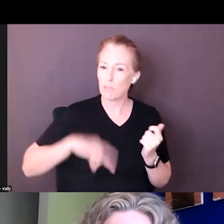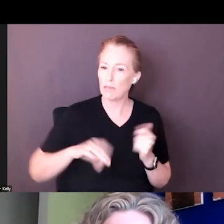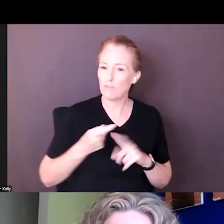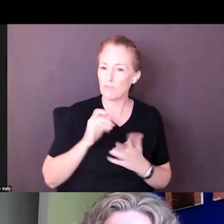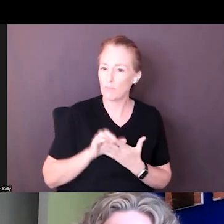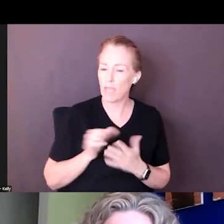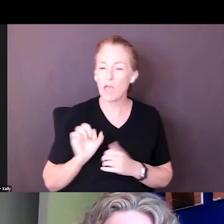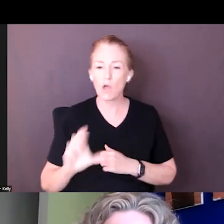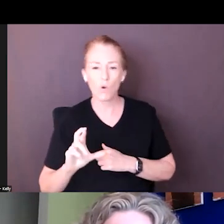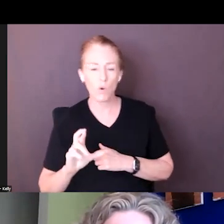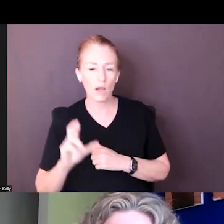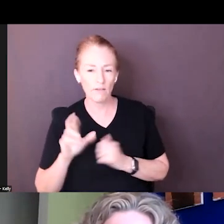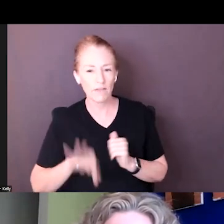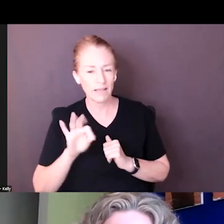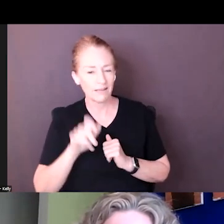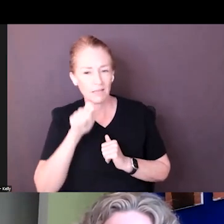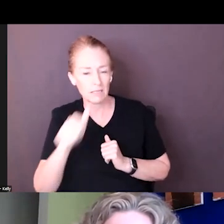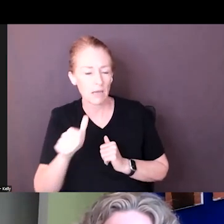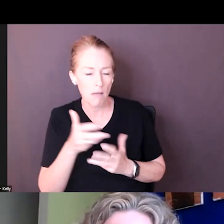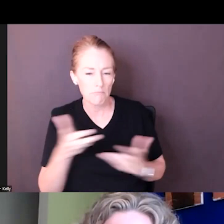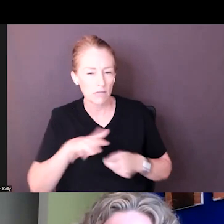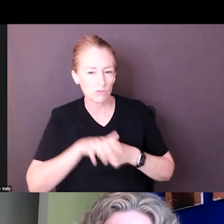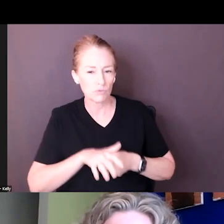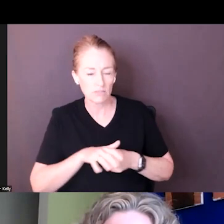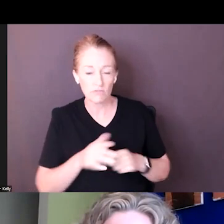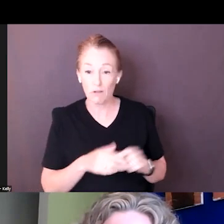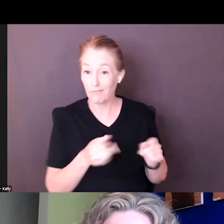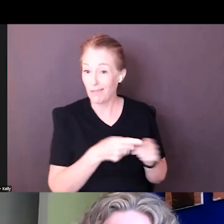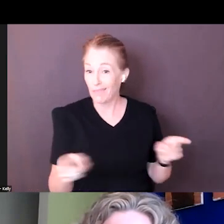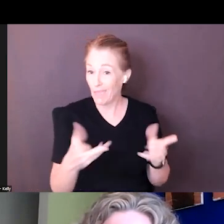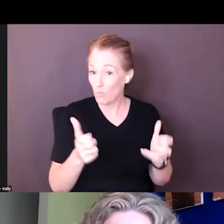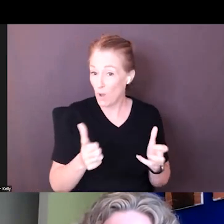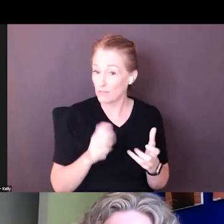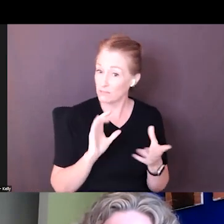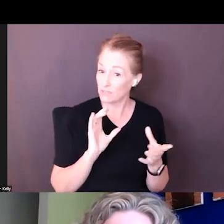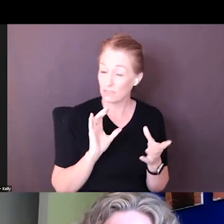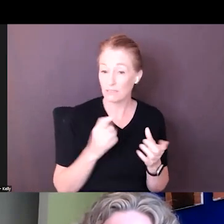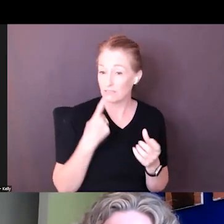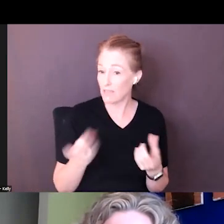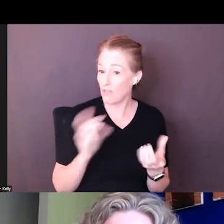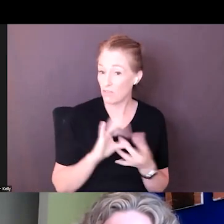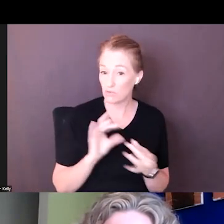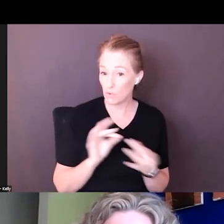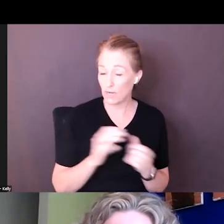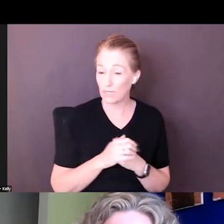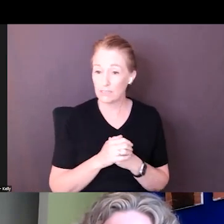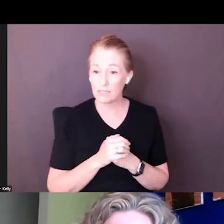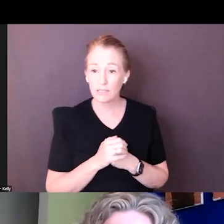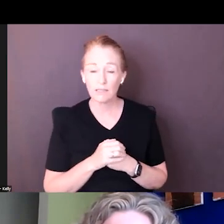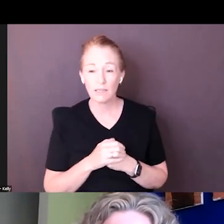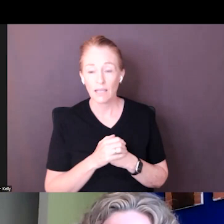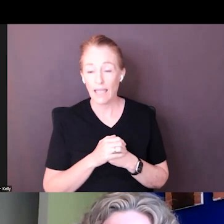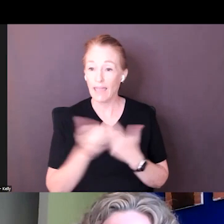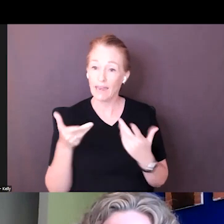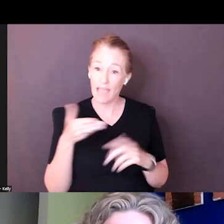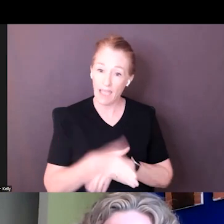to speak, and then we speak with them and they tell us the story as they know it. And some of them describe feeling disconnected or feeling like somebody had